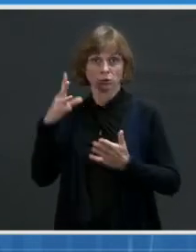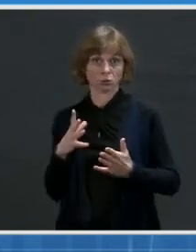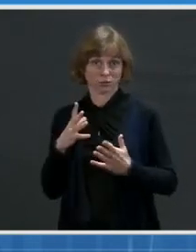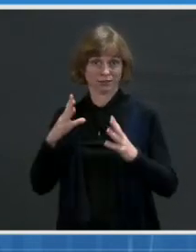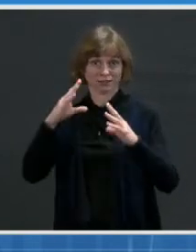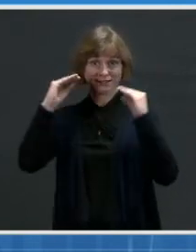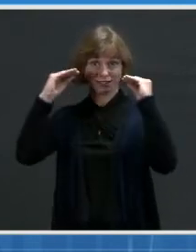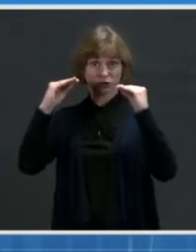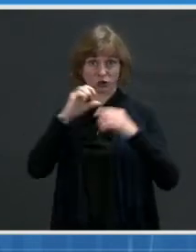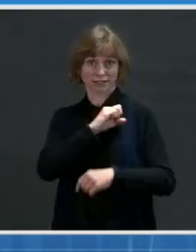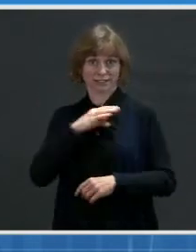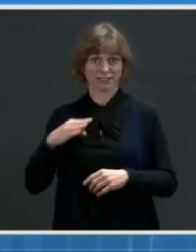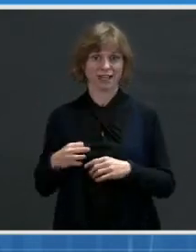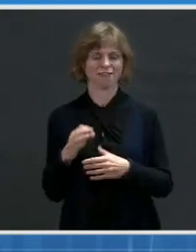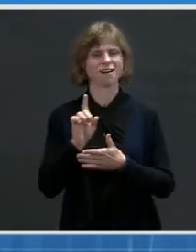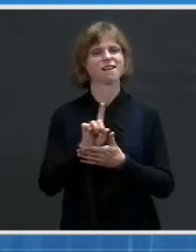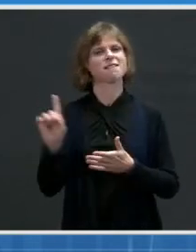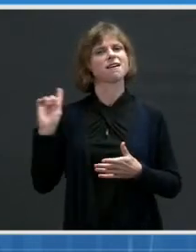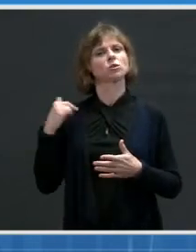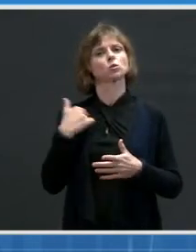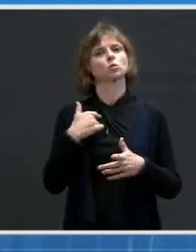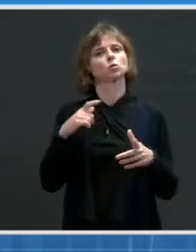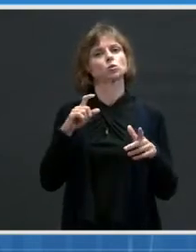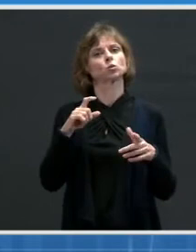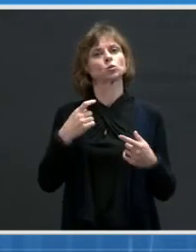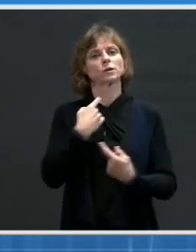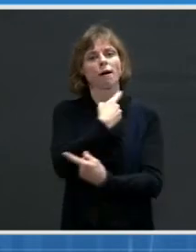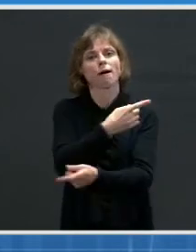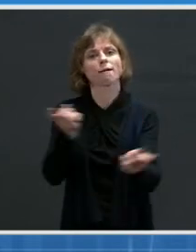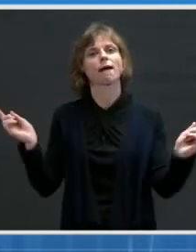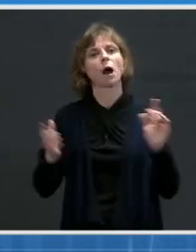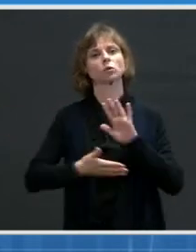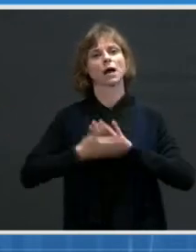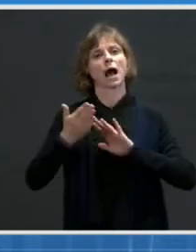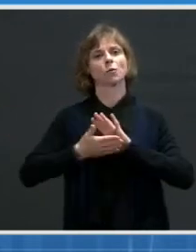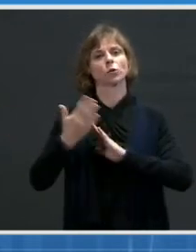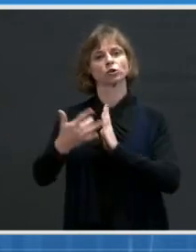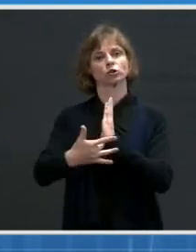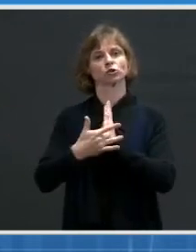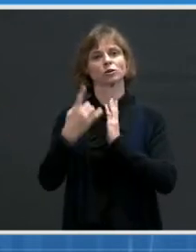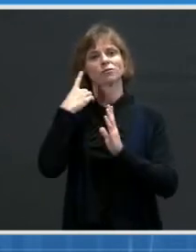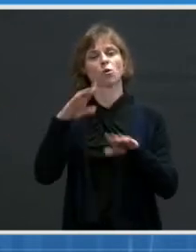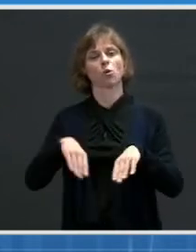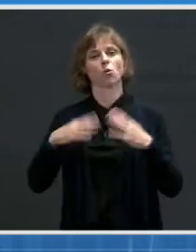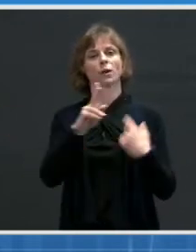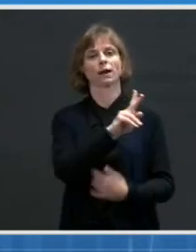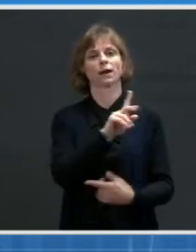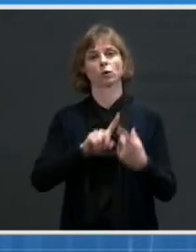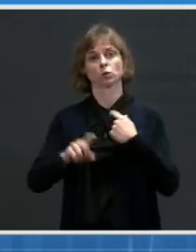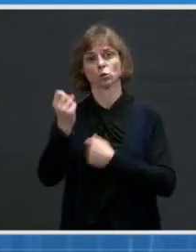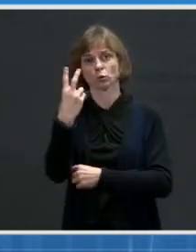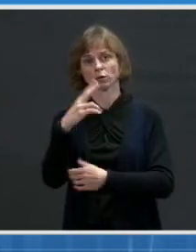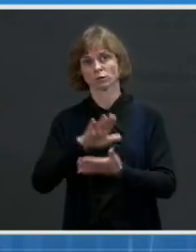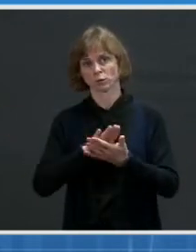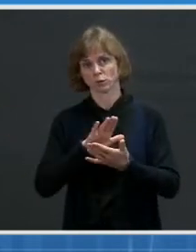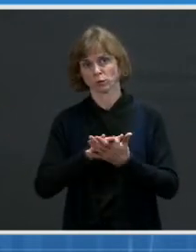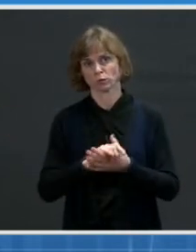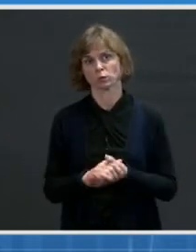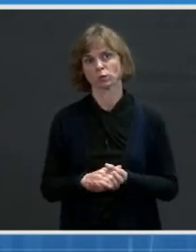ago, we released our operational strategy for opening K-12 schools. This strategy provides the